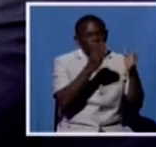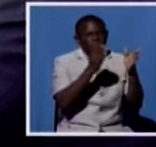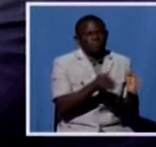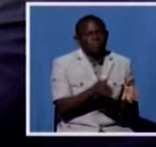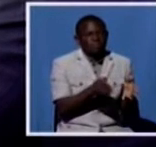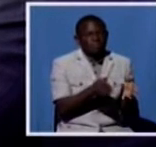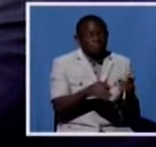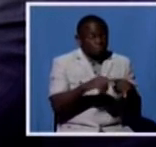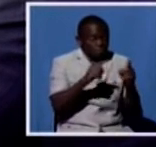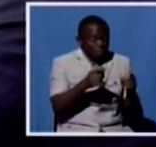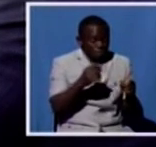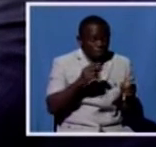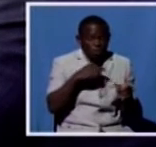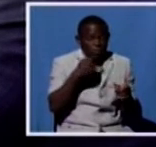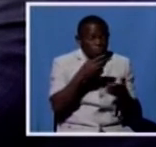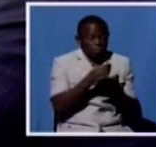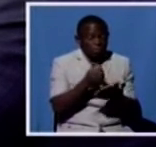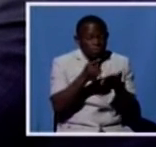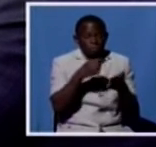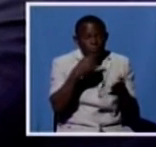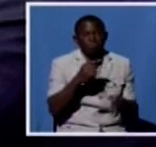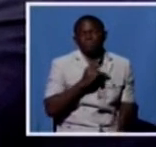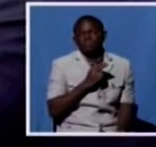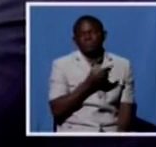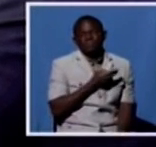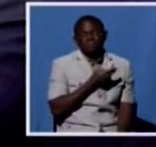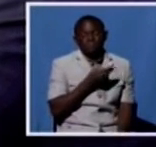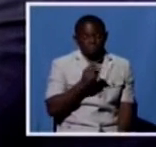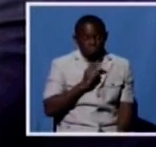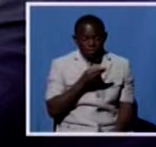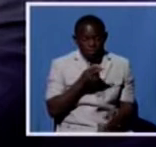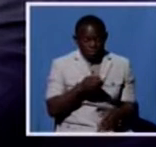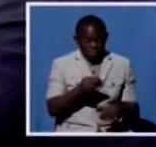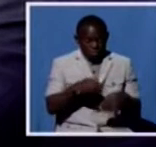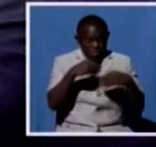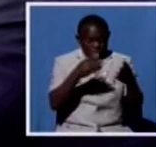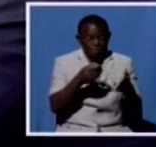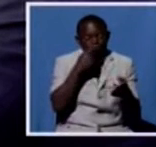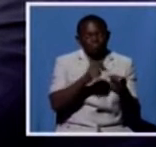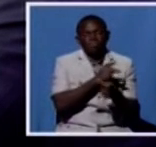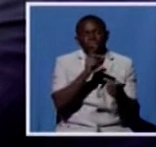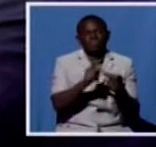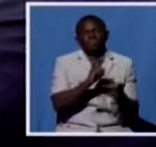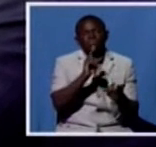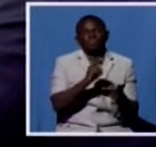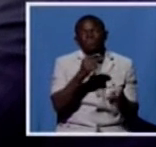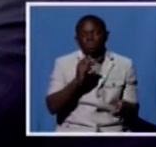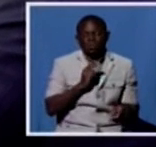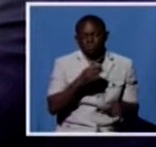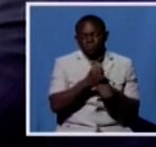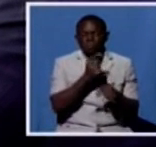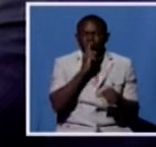issue of value for money is taken care of. What we've noticed, and why that area is very critical, is that even the general